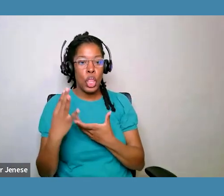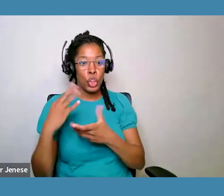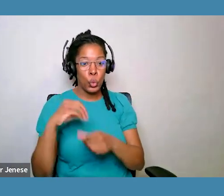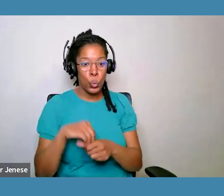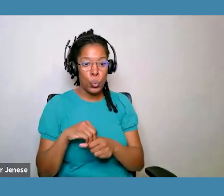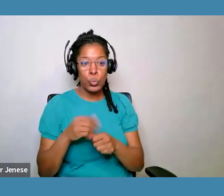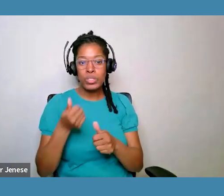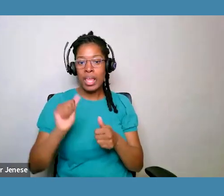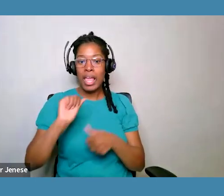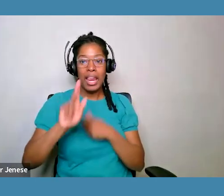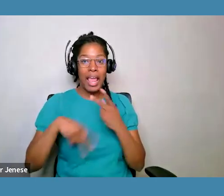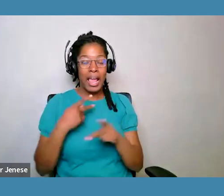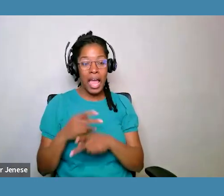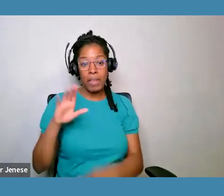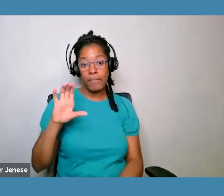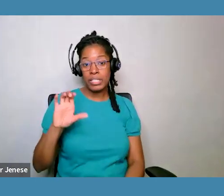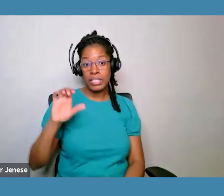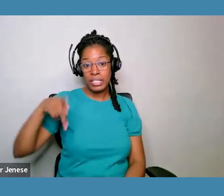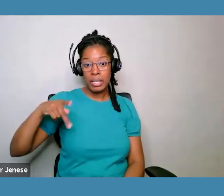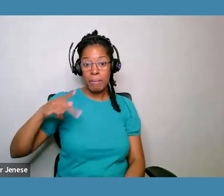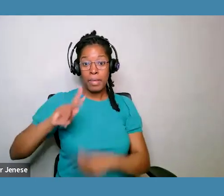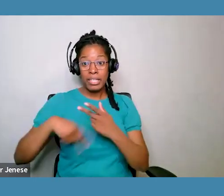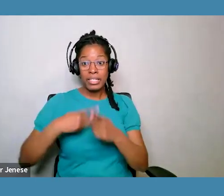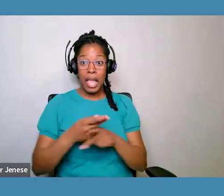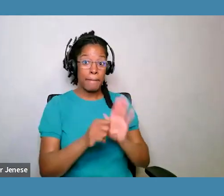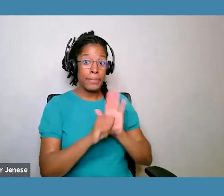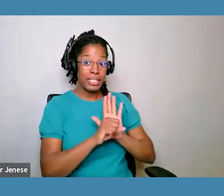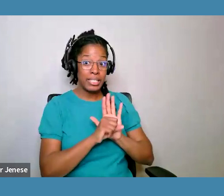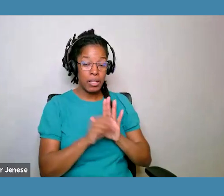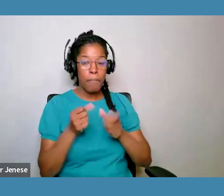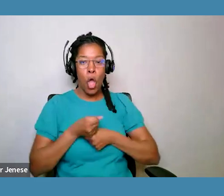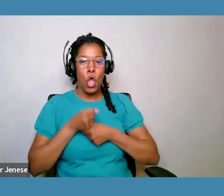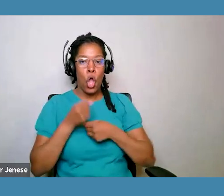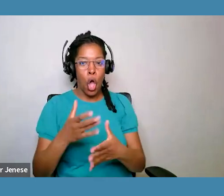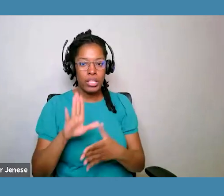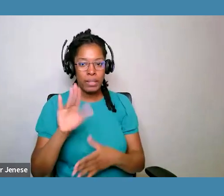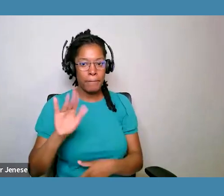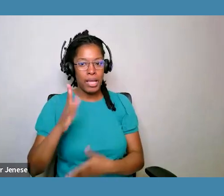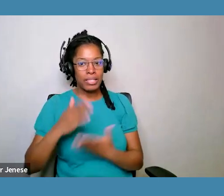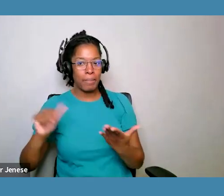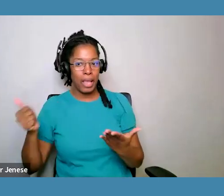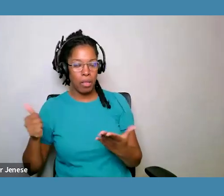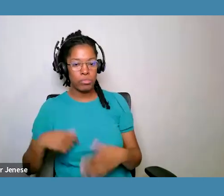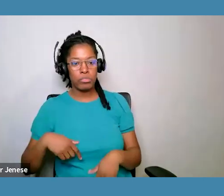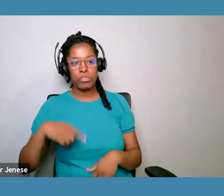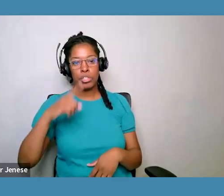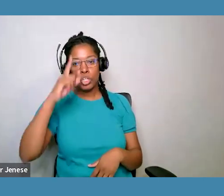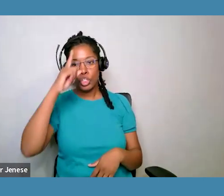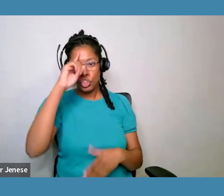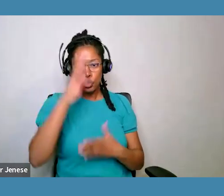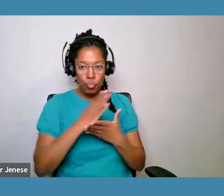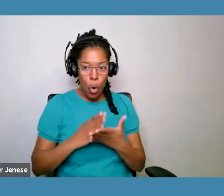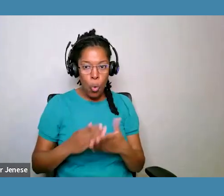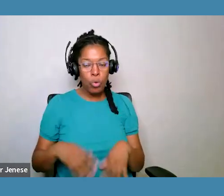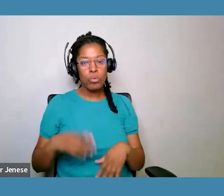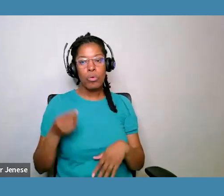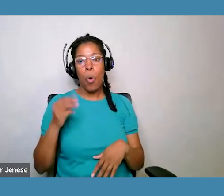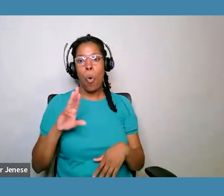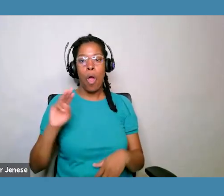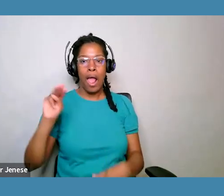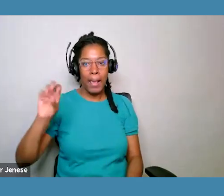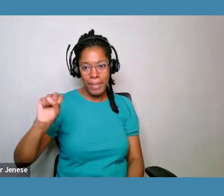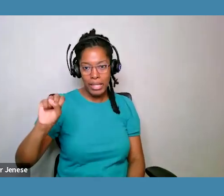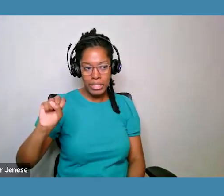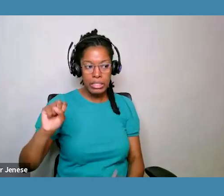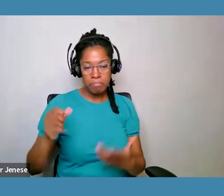sort of cerebral palsy type symptoms that are caused by something else, like a stroke or a progressive disease like multiple